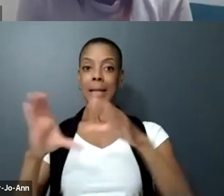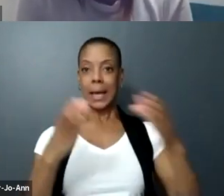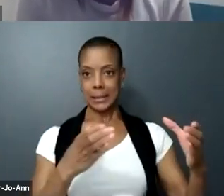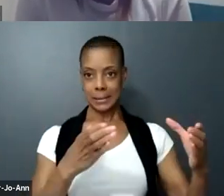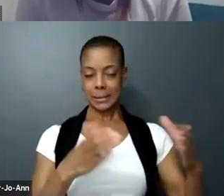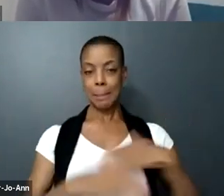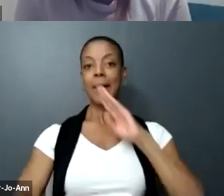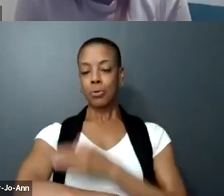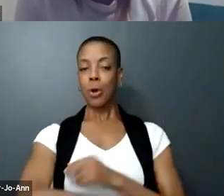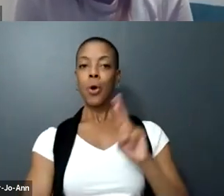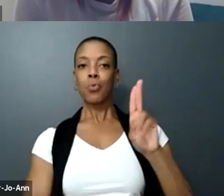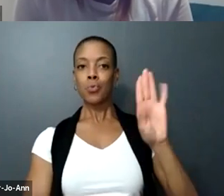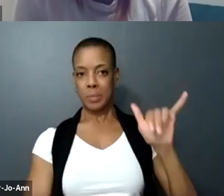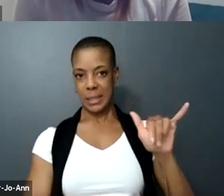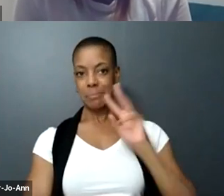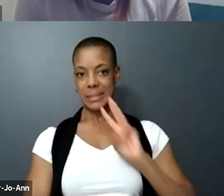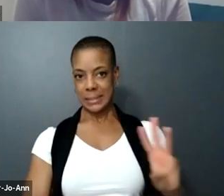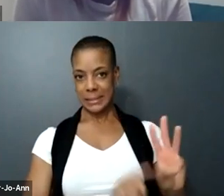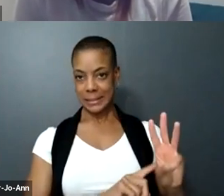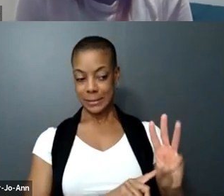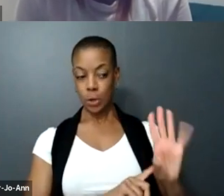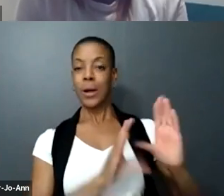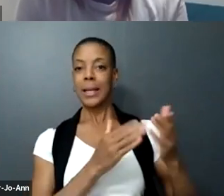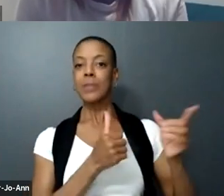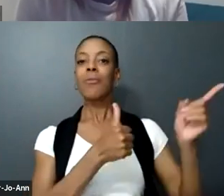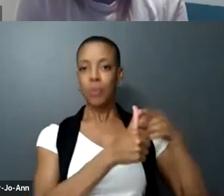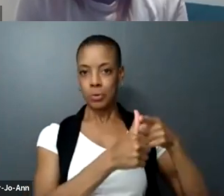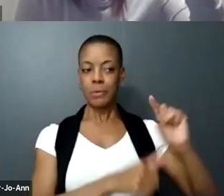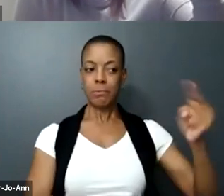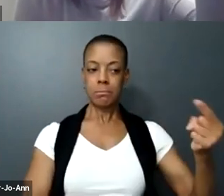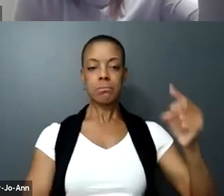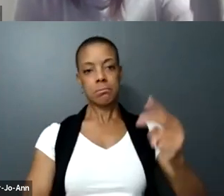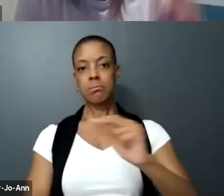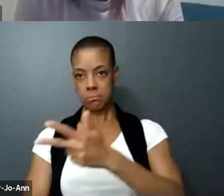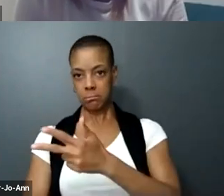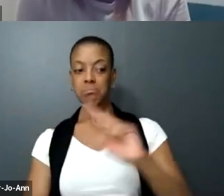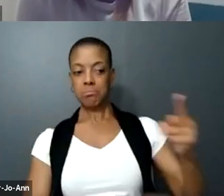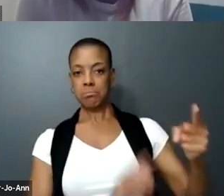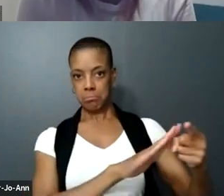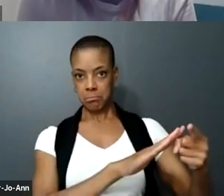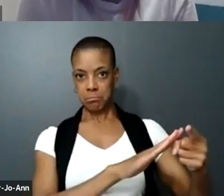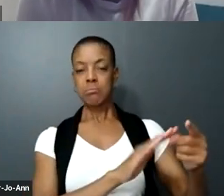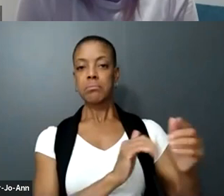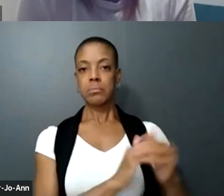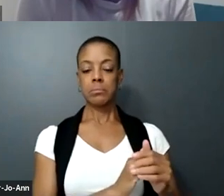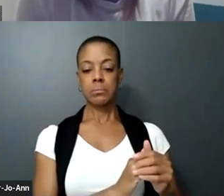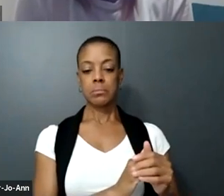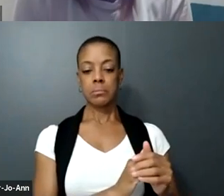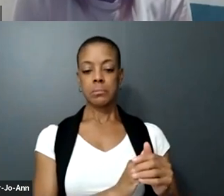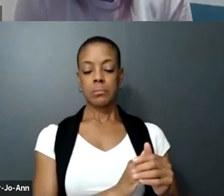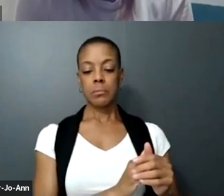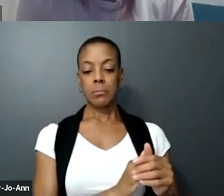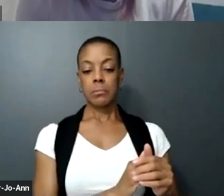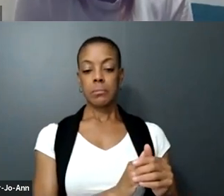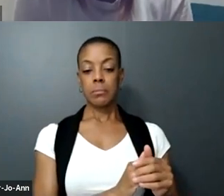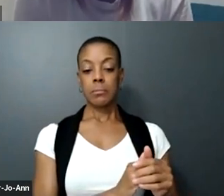Ruby's, my daughter, she's six, her class was the first of the three, and then the classes went up from there in grade level. And